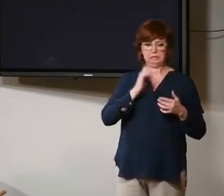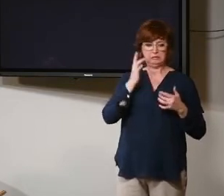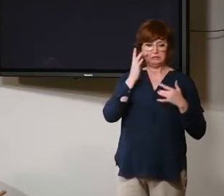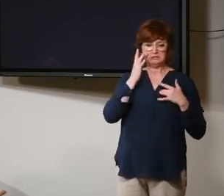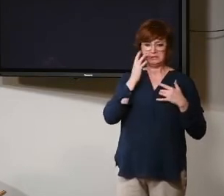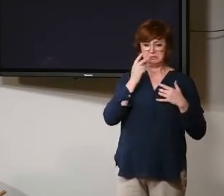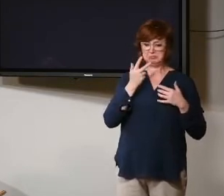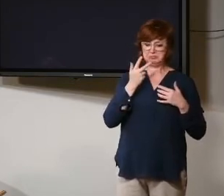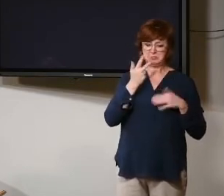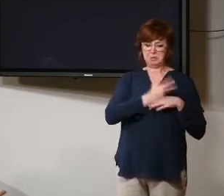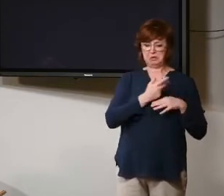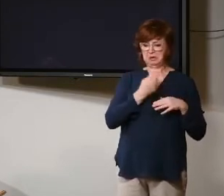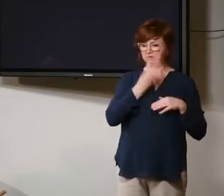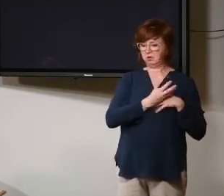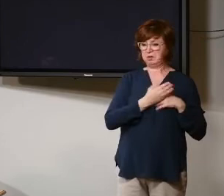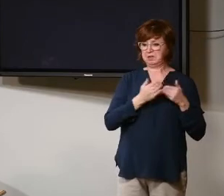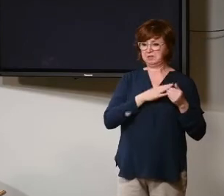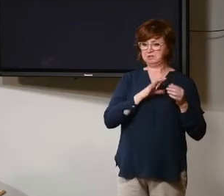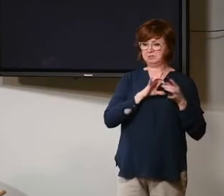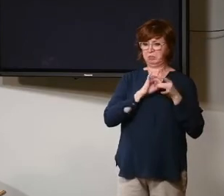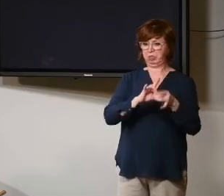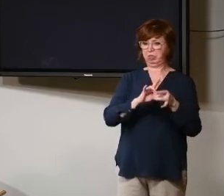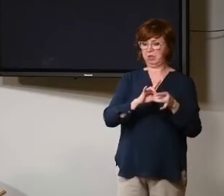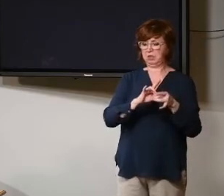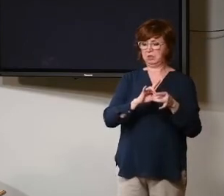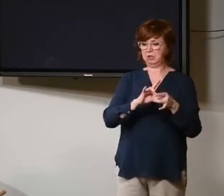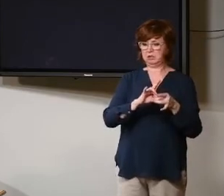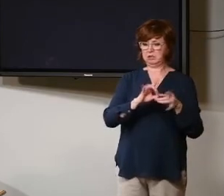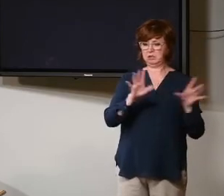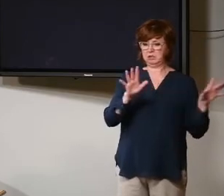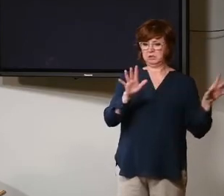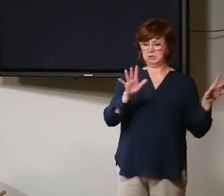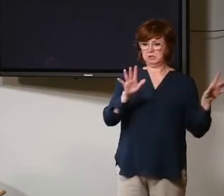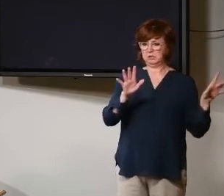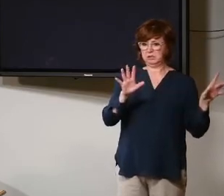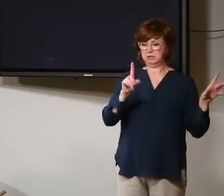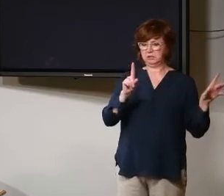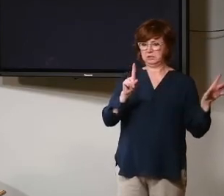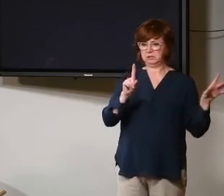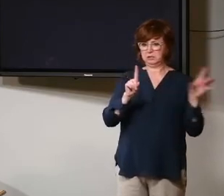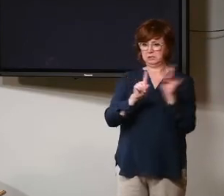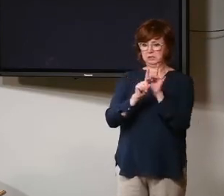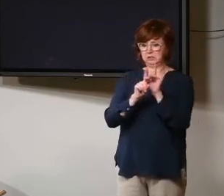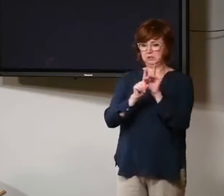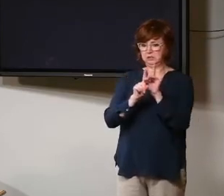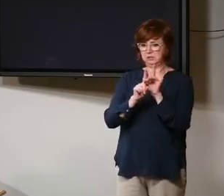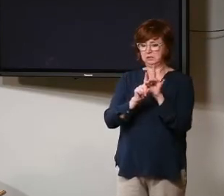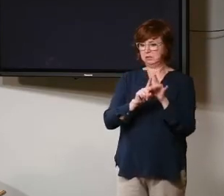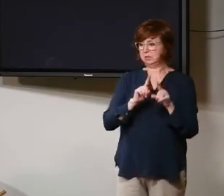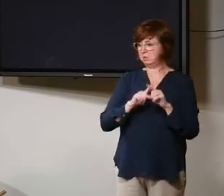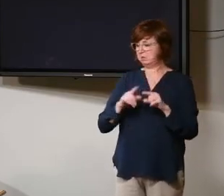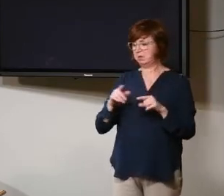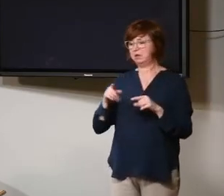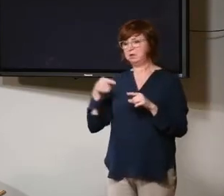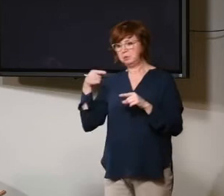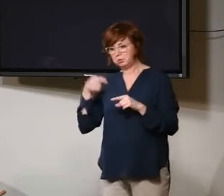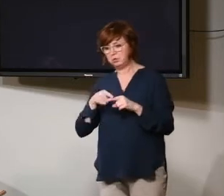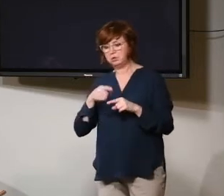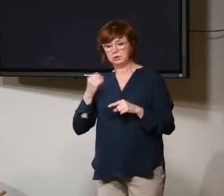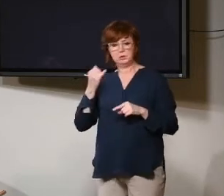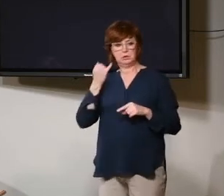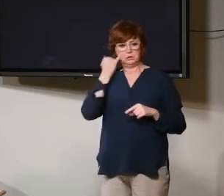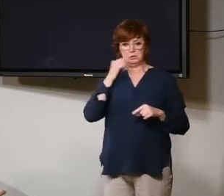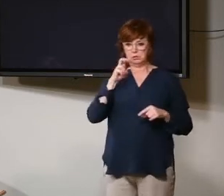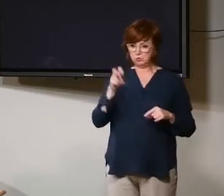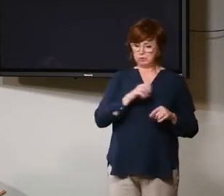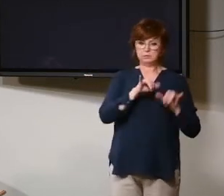So our message is that if you have traveled, stay home, irrespective of symptoms. If you have a cough, no fever, you don't even need